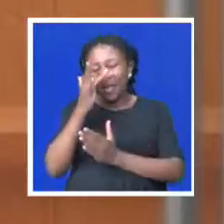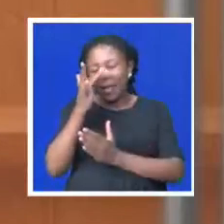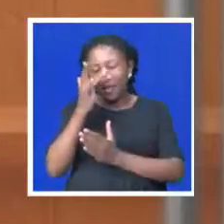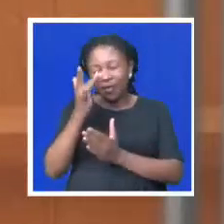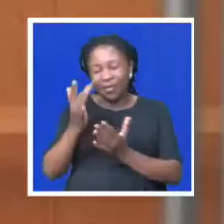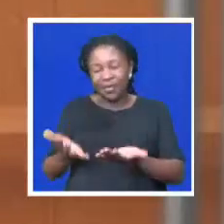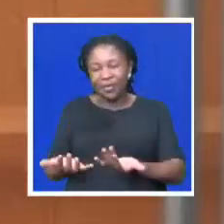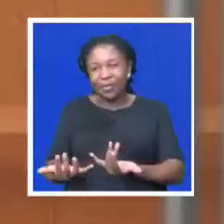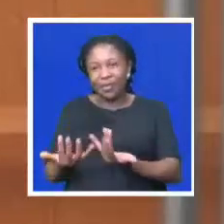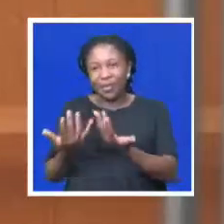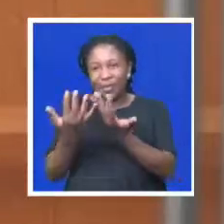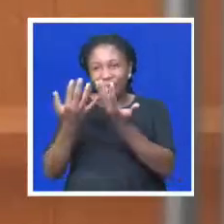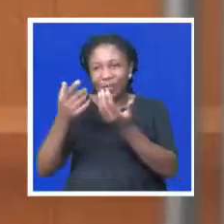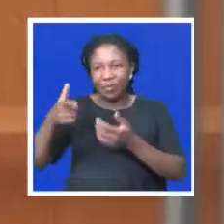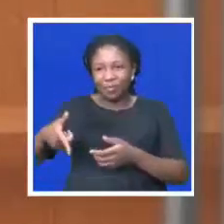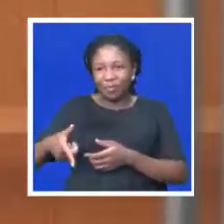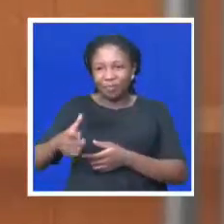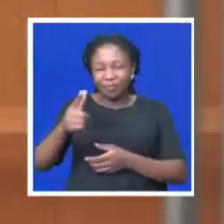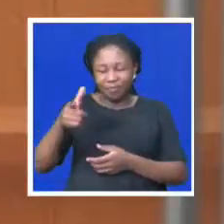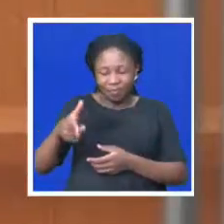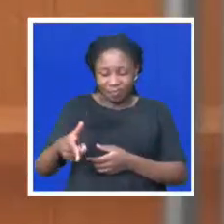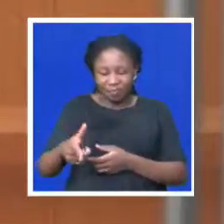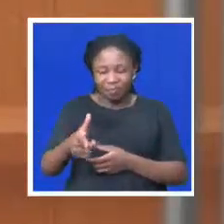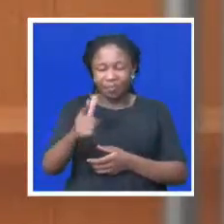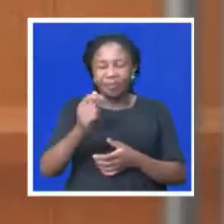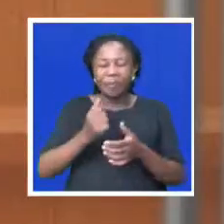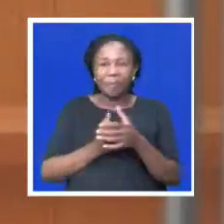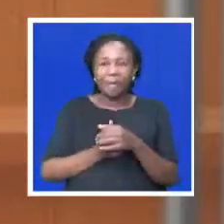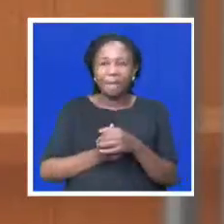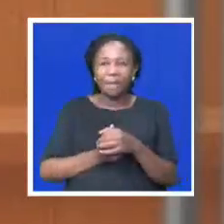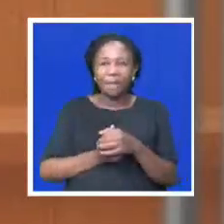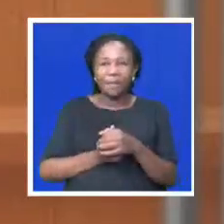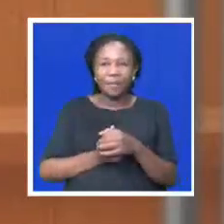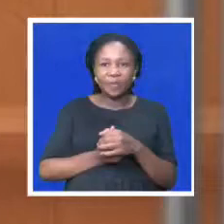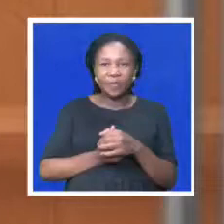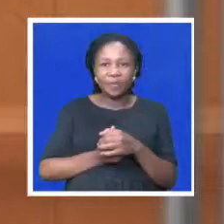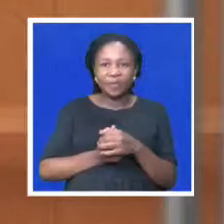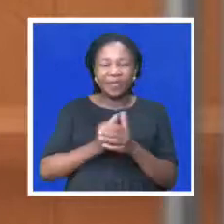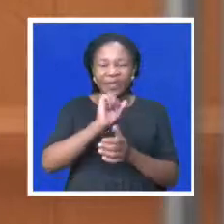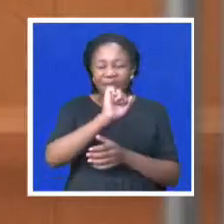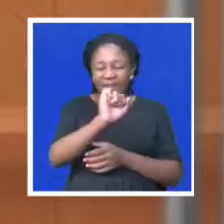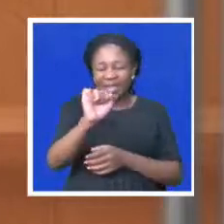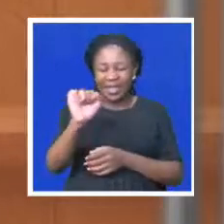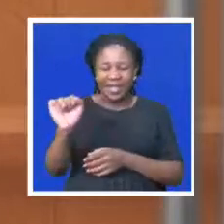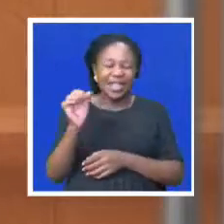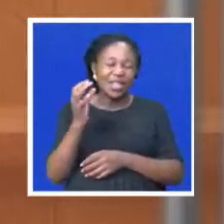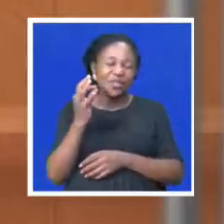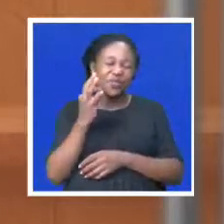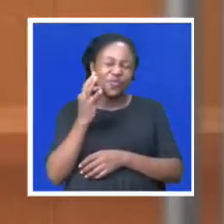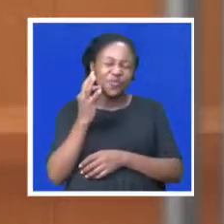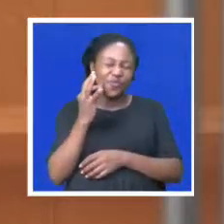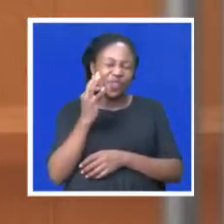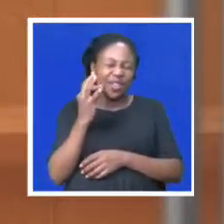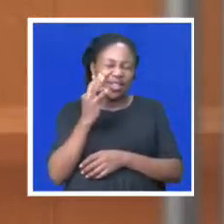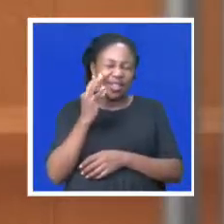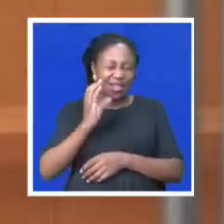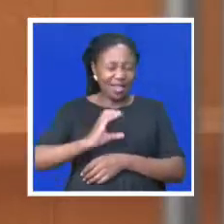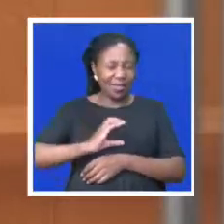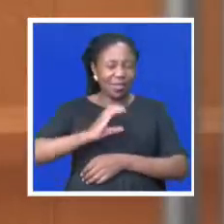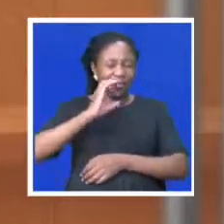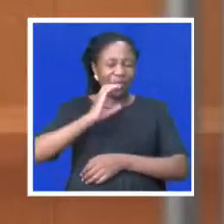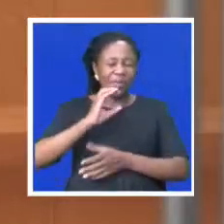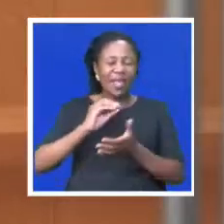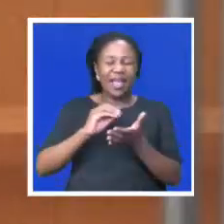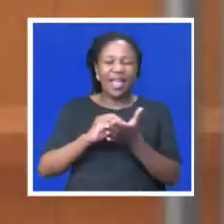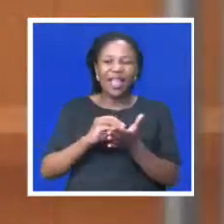are a young person, dear learner, do not discourage yourself. Do not see yourself as something that is